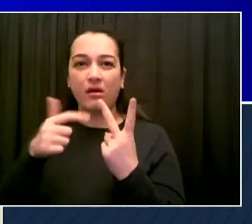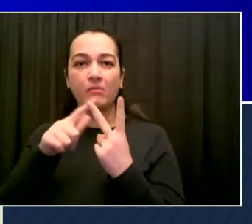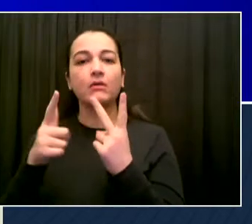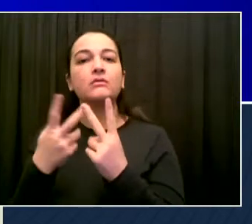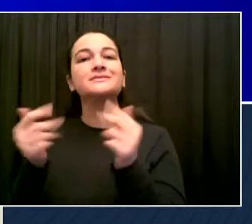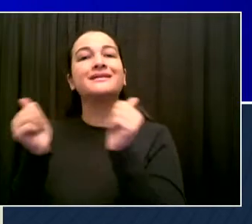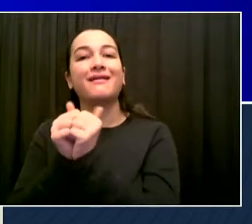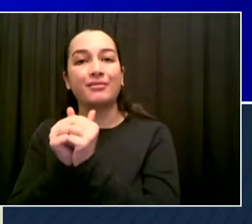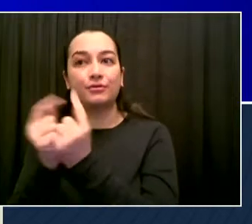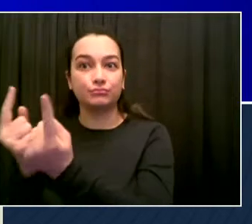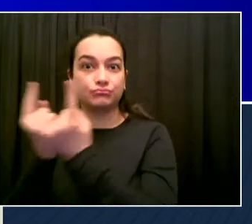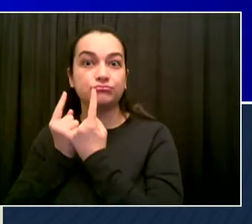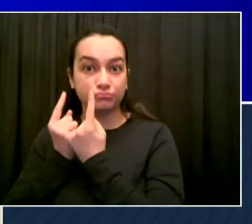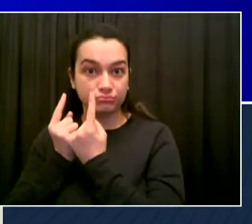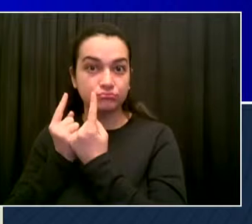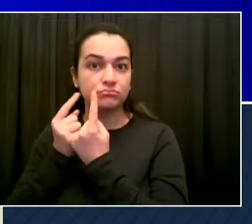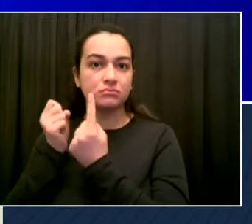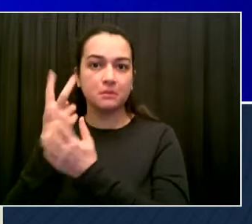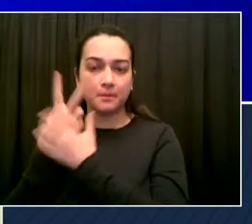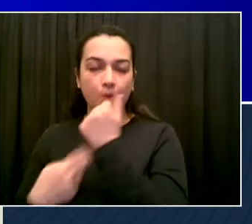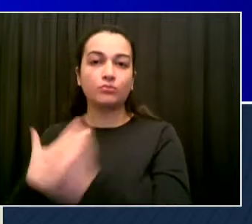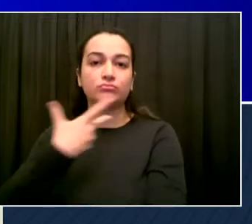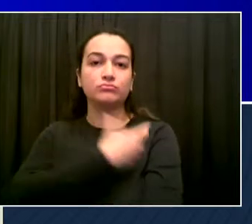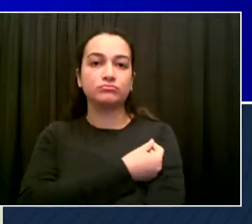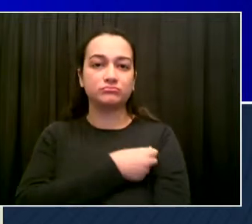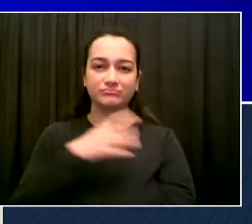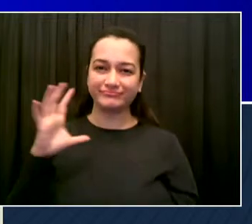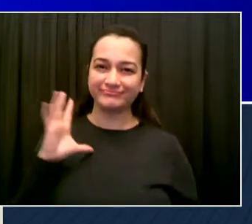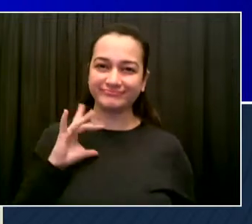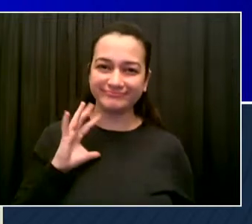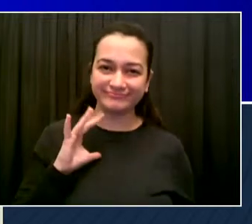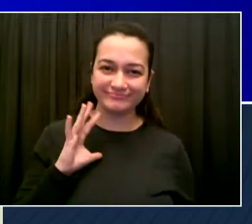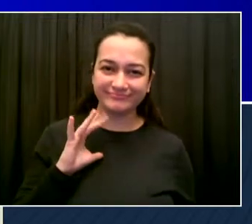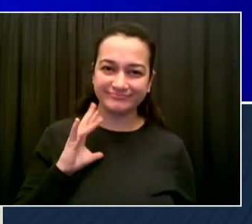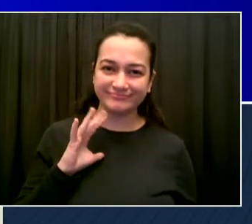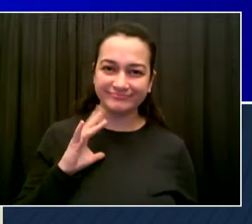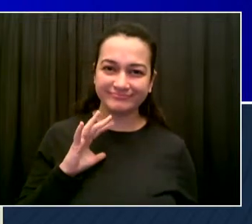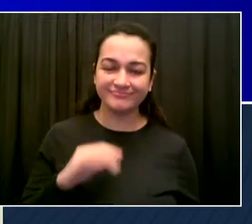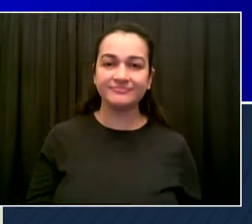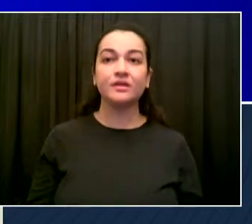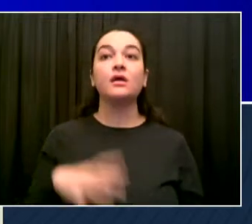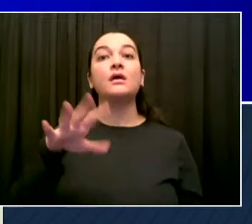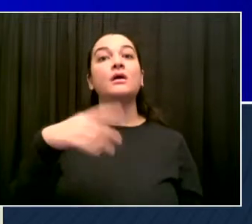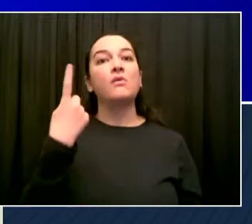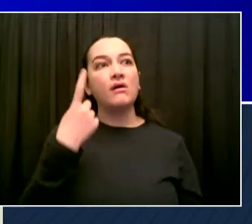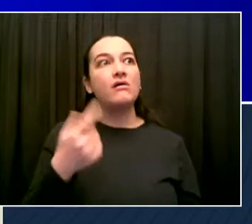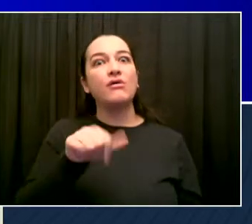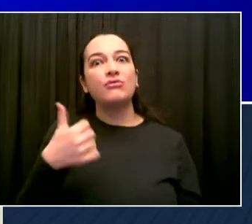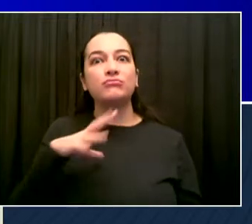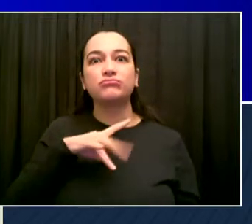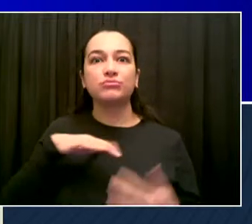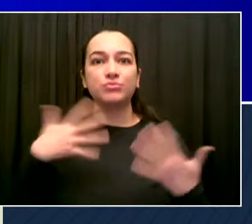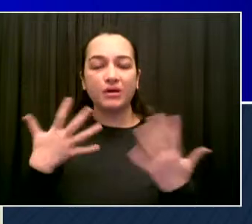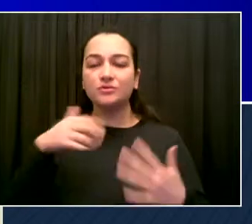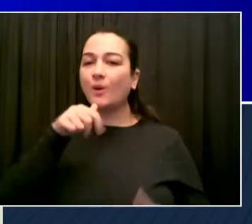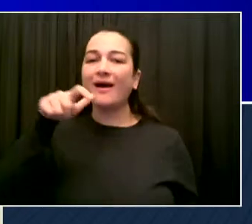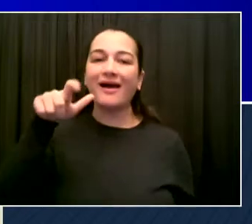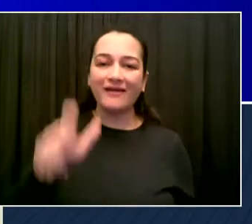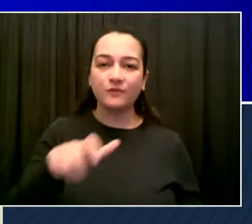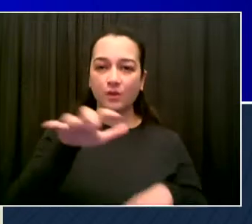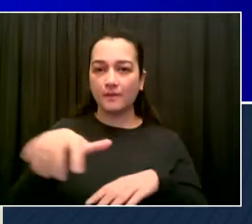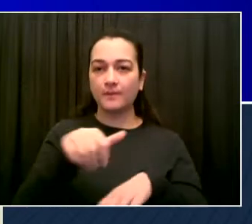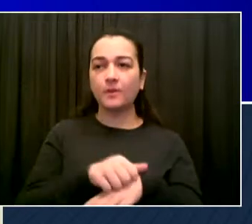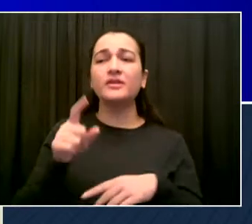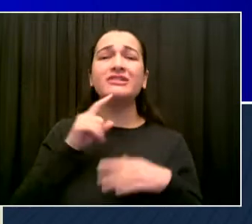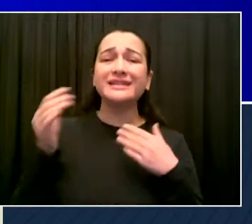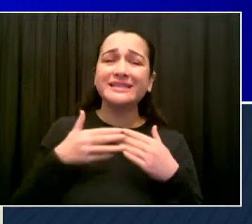to come out. We want to really get to every senior we can. And again, we continue to do a lot more outreach to seniors. We're going to keep doing that as long as